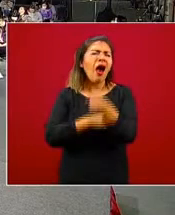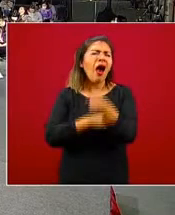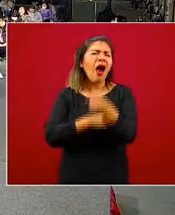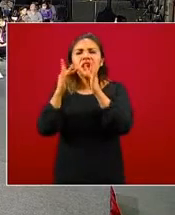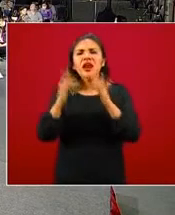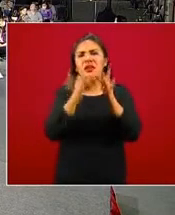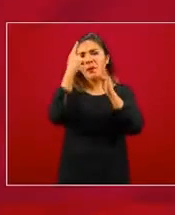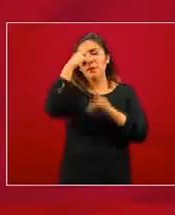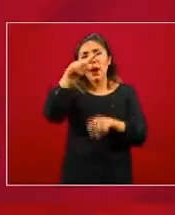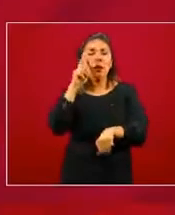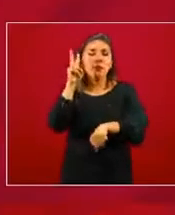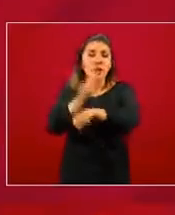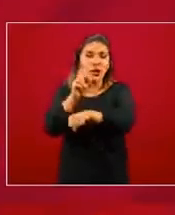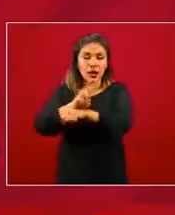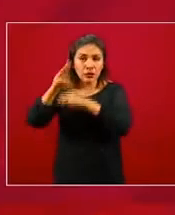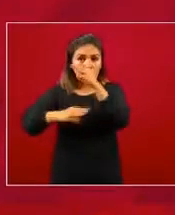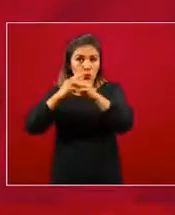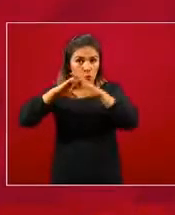ago,